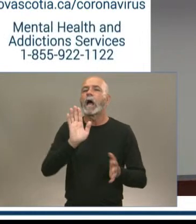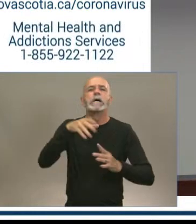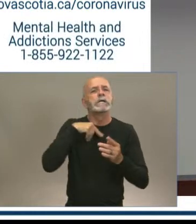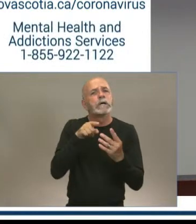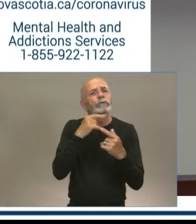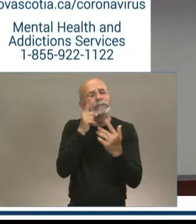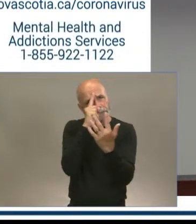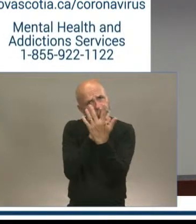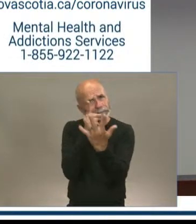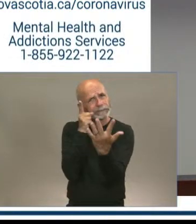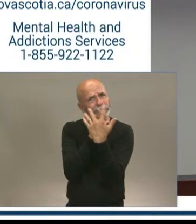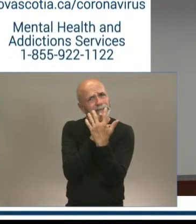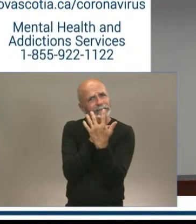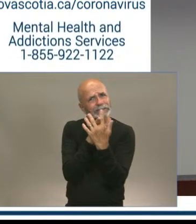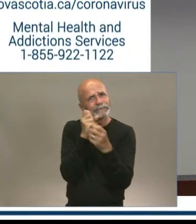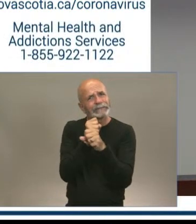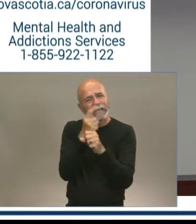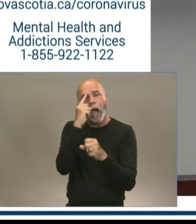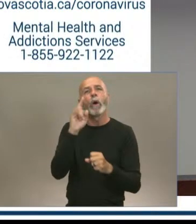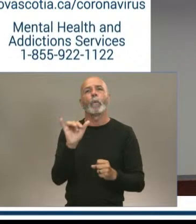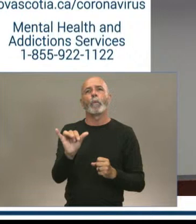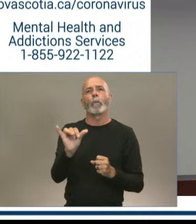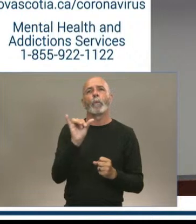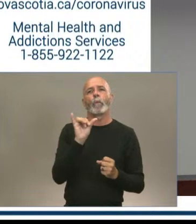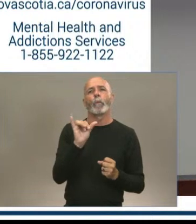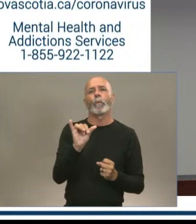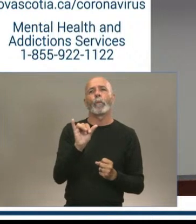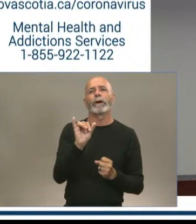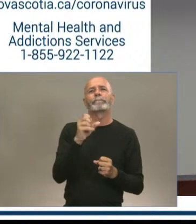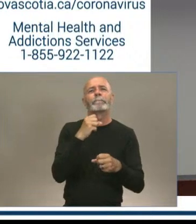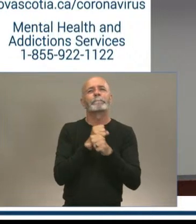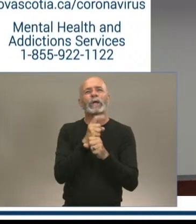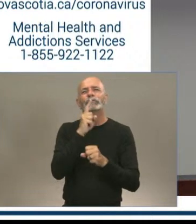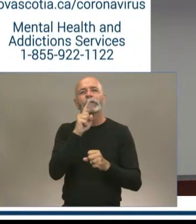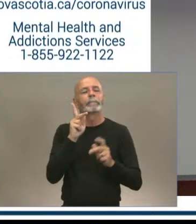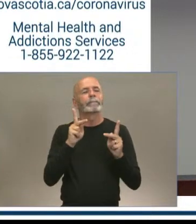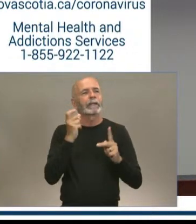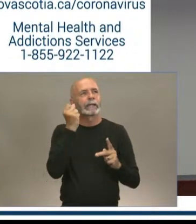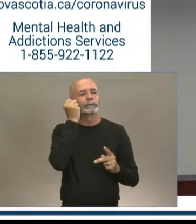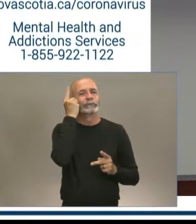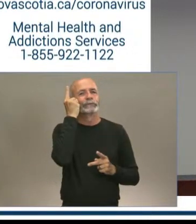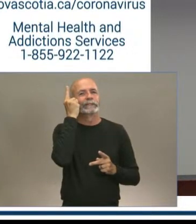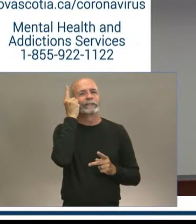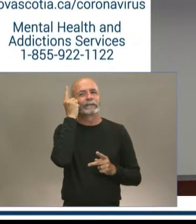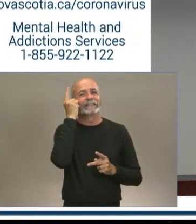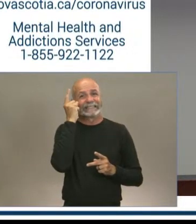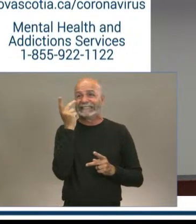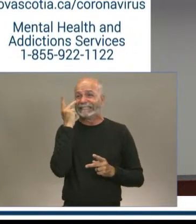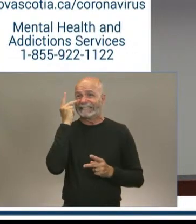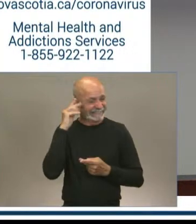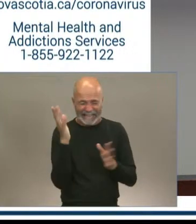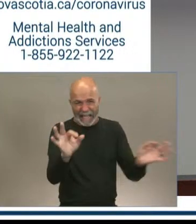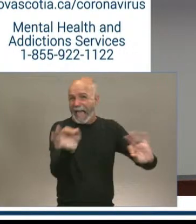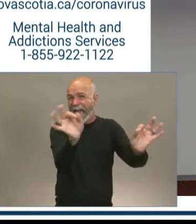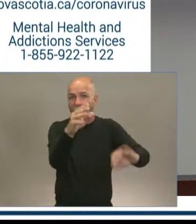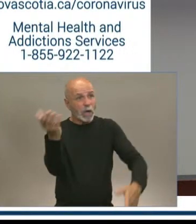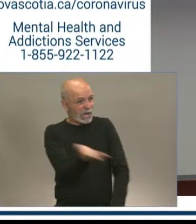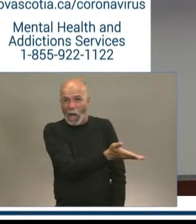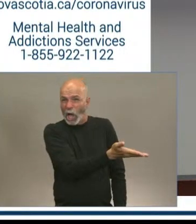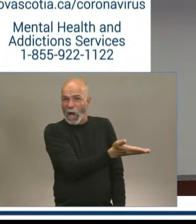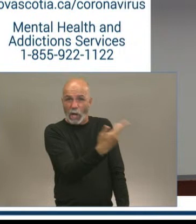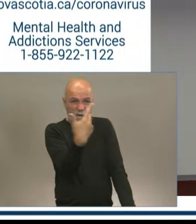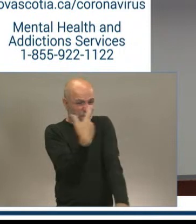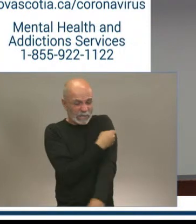that makes sense to them, making sure they have ready, easy access to vaccination. All of those things we're doing. So we're based